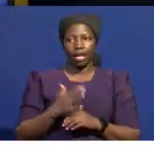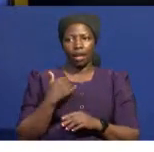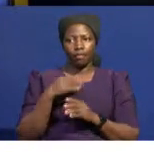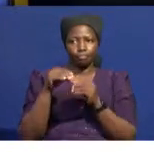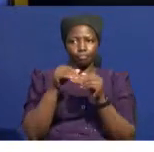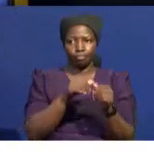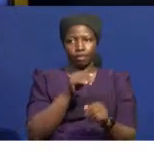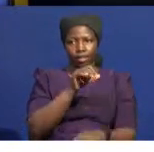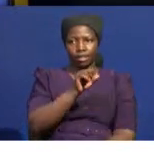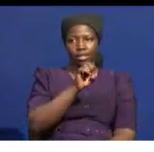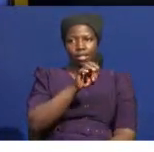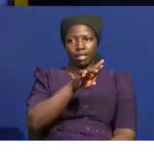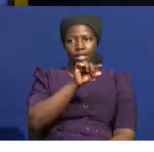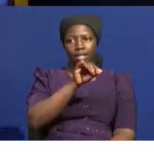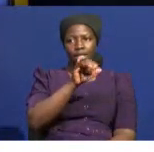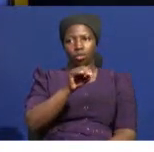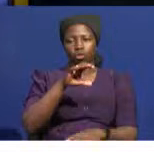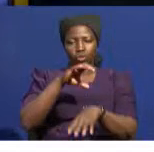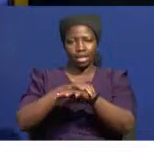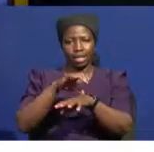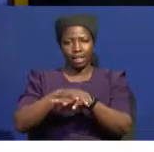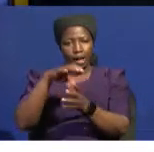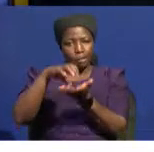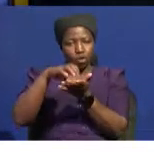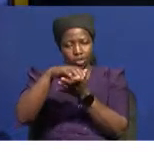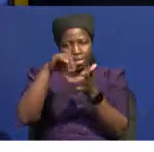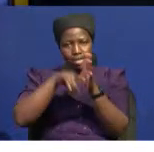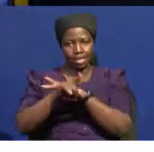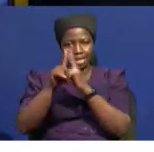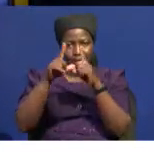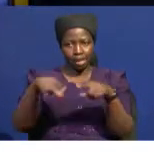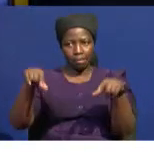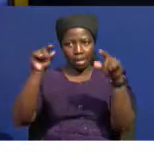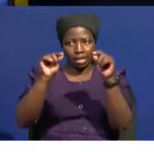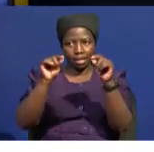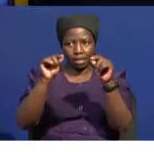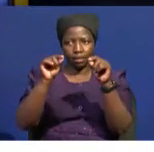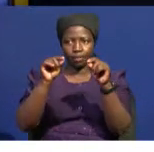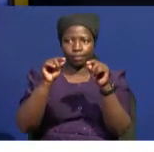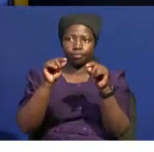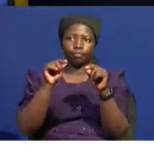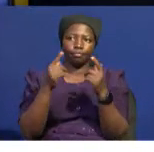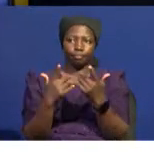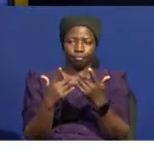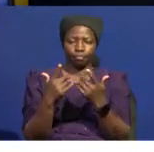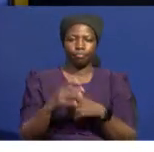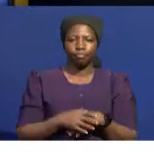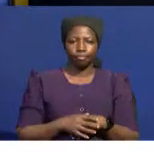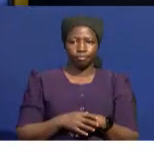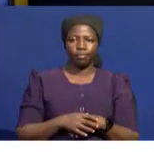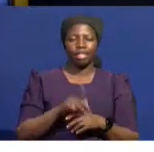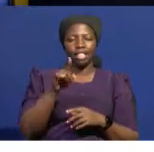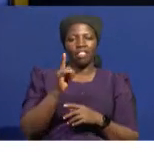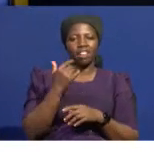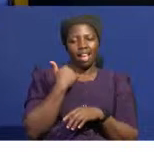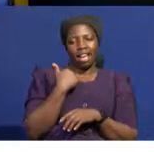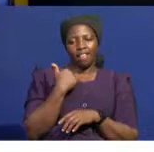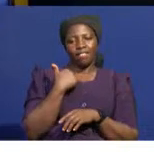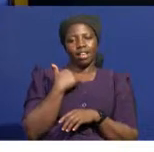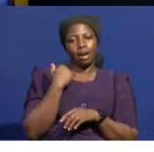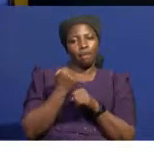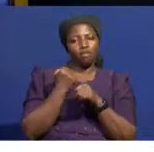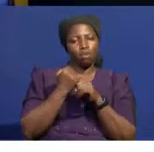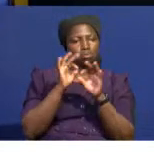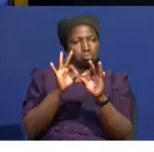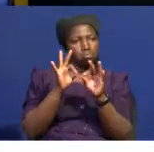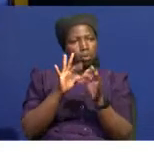Sergio Perez to take pole position at the Japanese Grand Prix. McLaren's Lando Norris produced a stunning lap to take